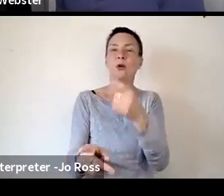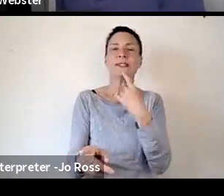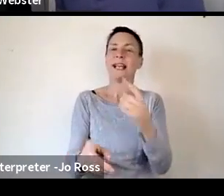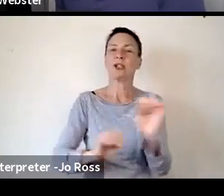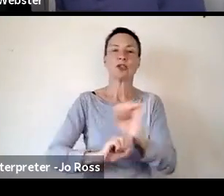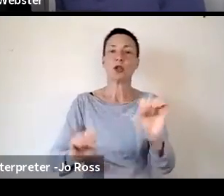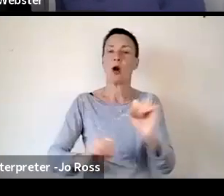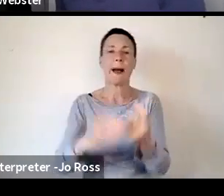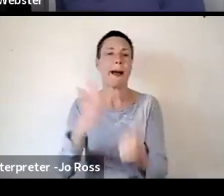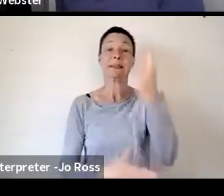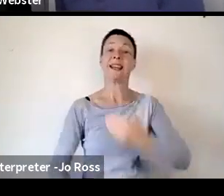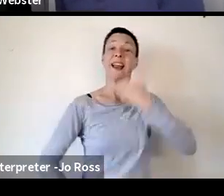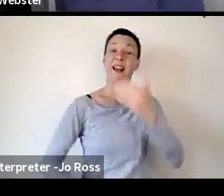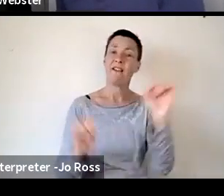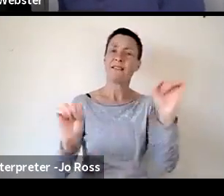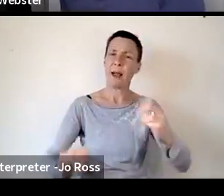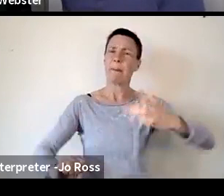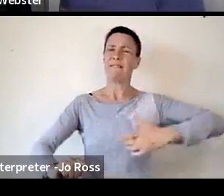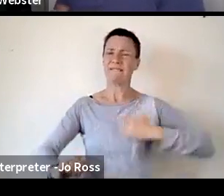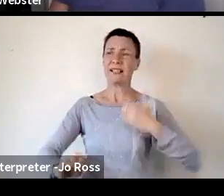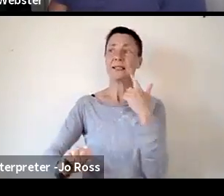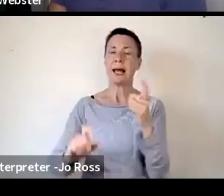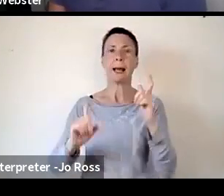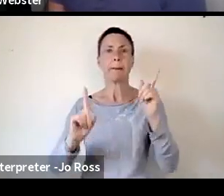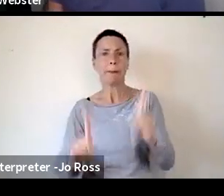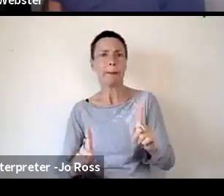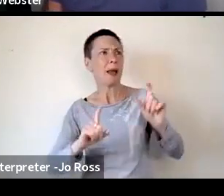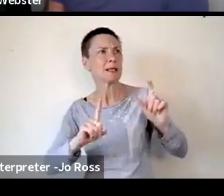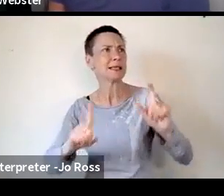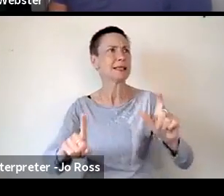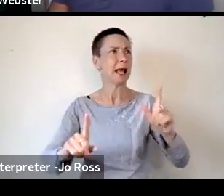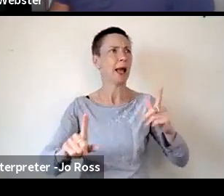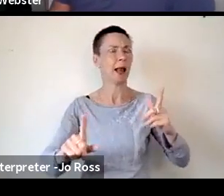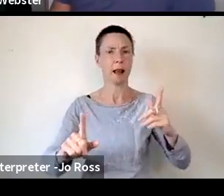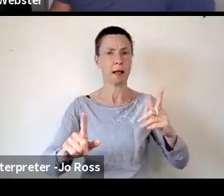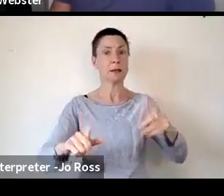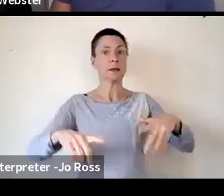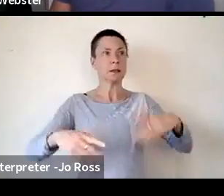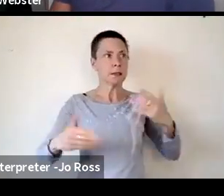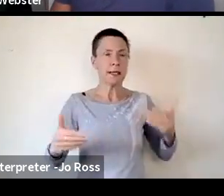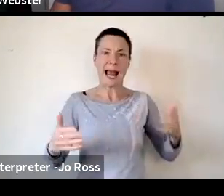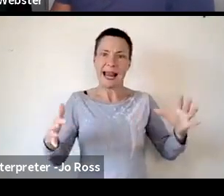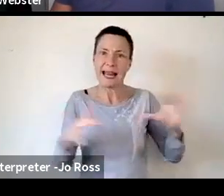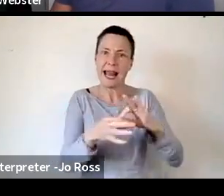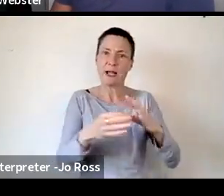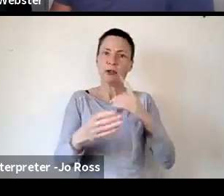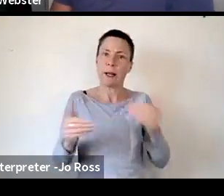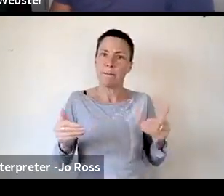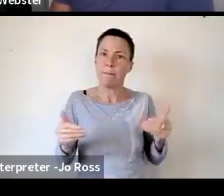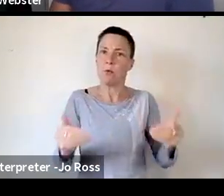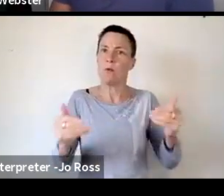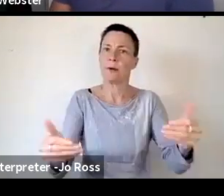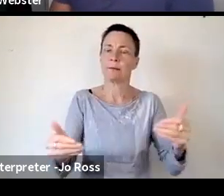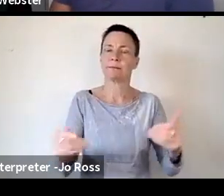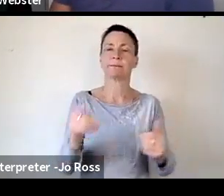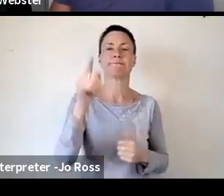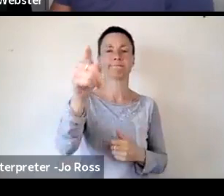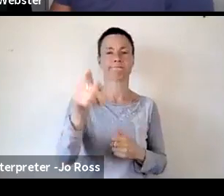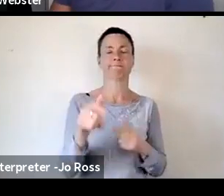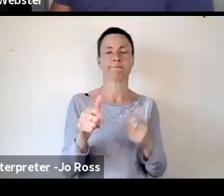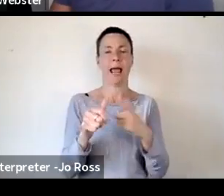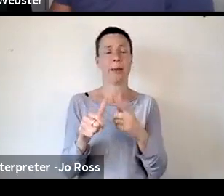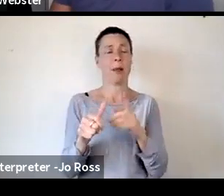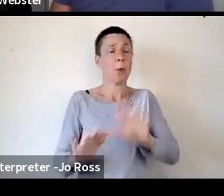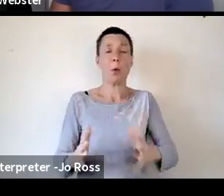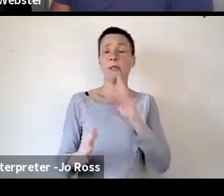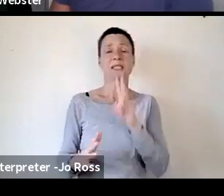happened. But does it feel like at least there are people still engaging? The traction is better than before. We won't see the results of a lot of the